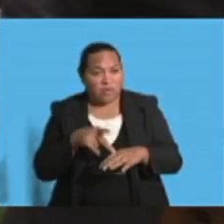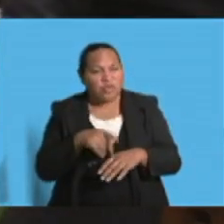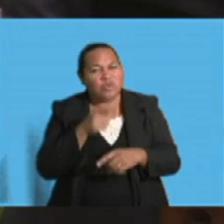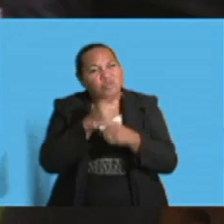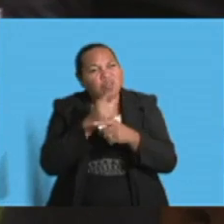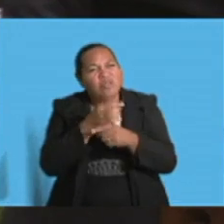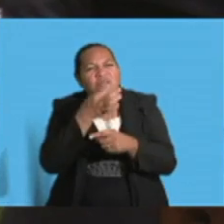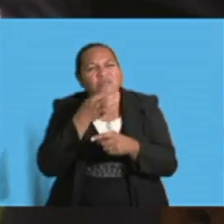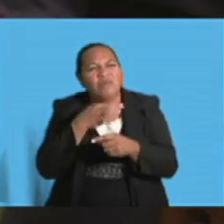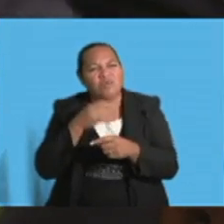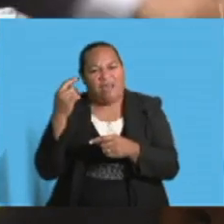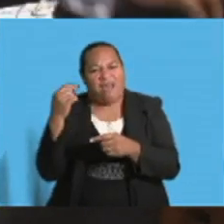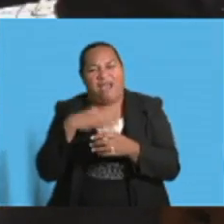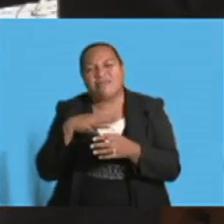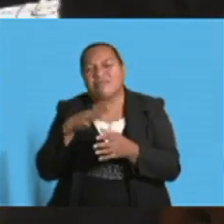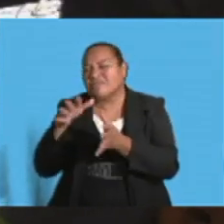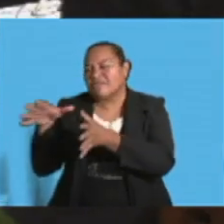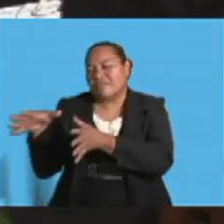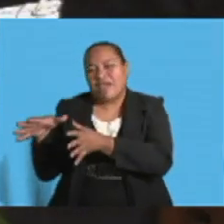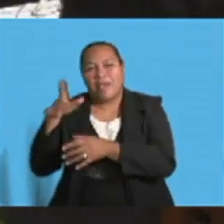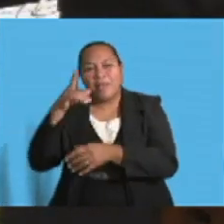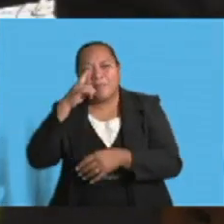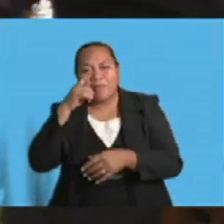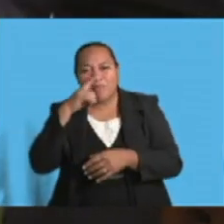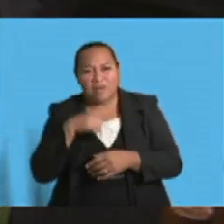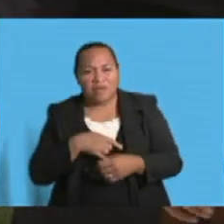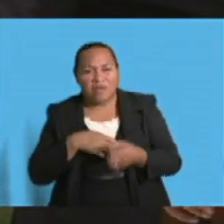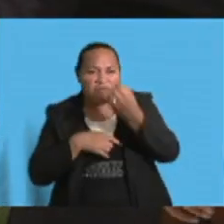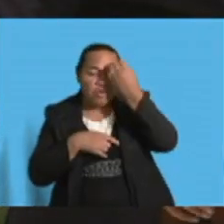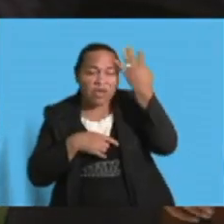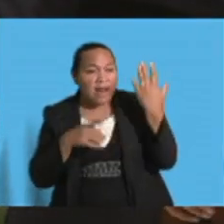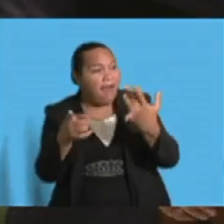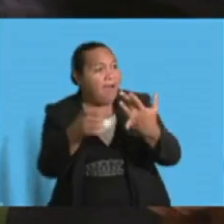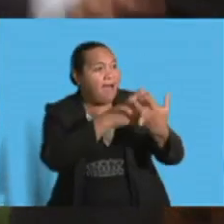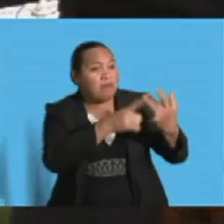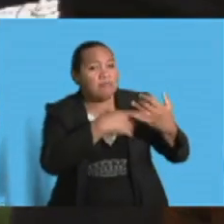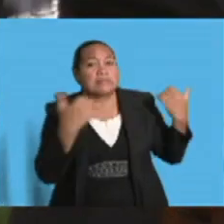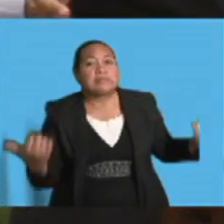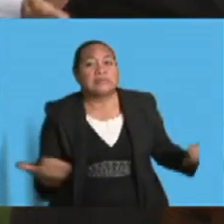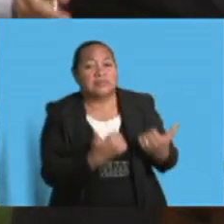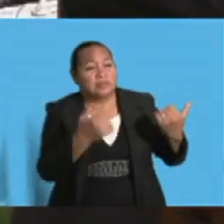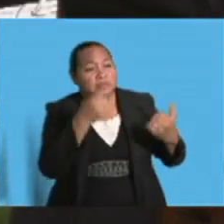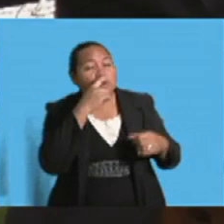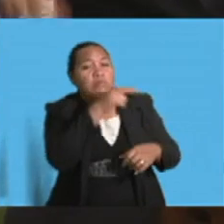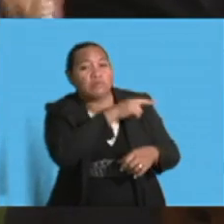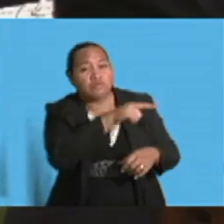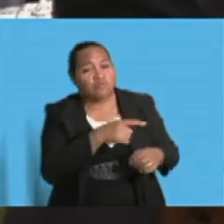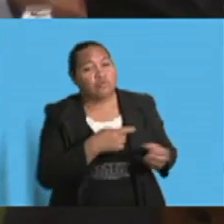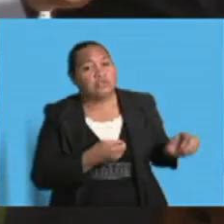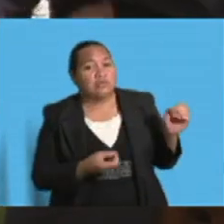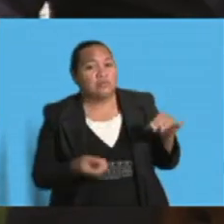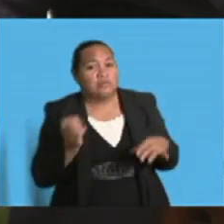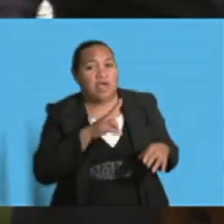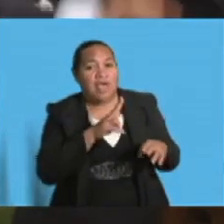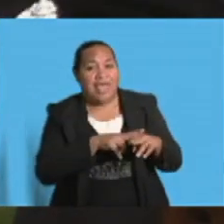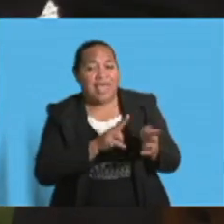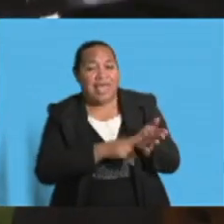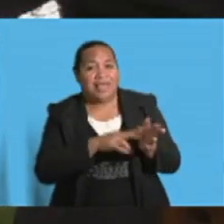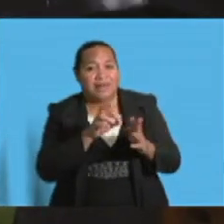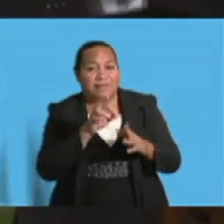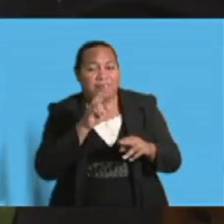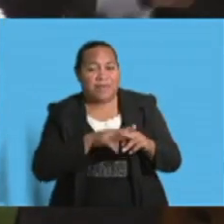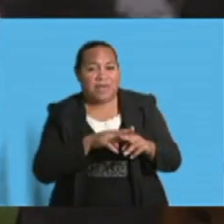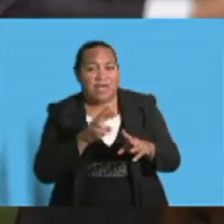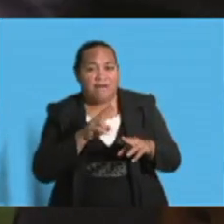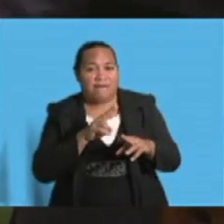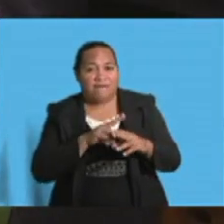people, forgetting about the other 400,000 FNPF members. The very nature of superannuation fund pooling is you have a